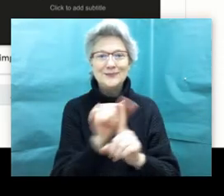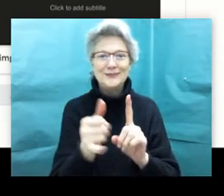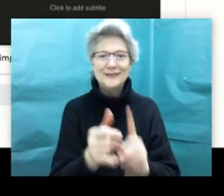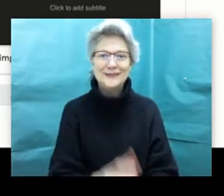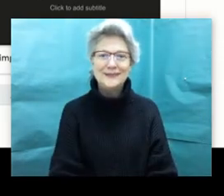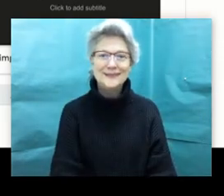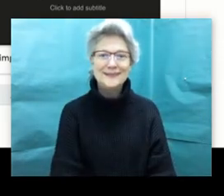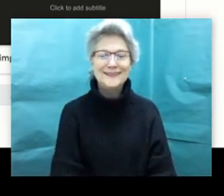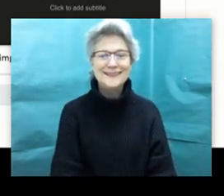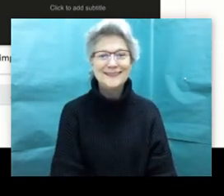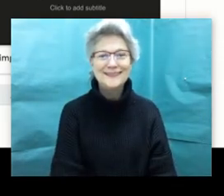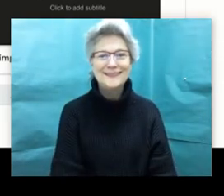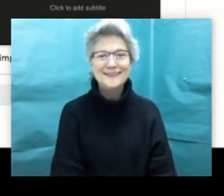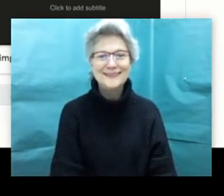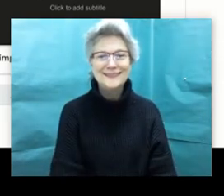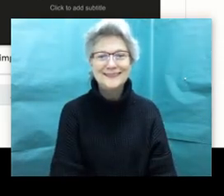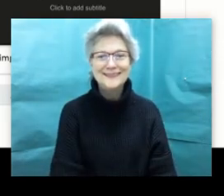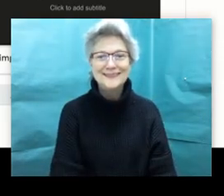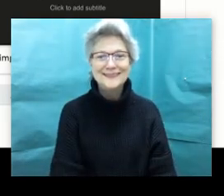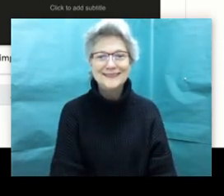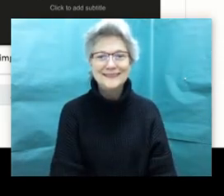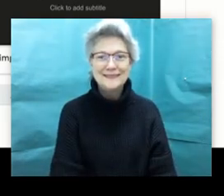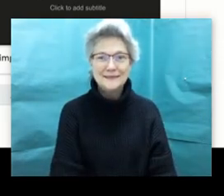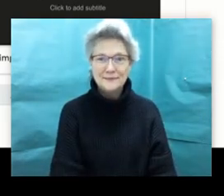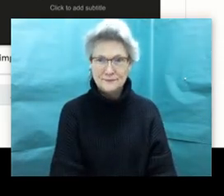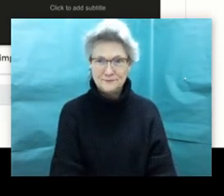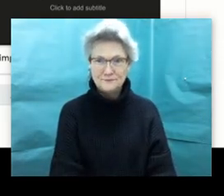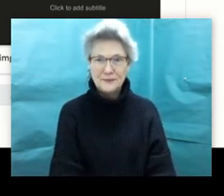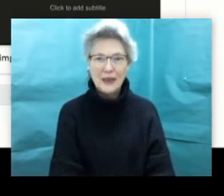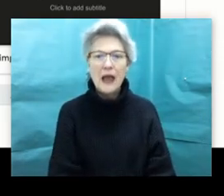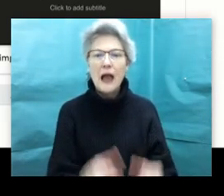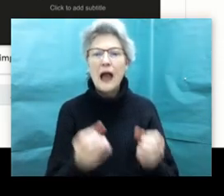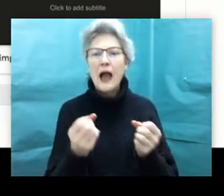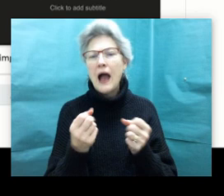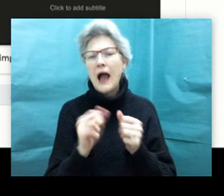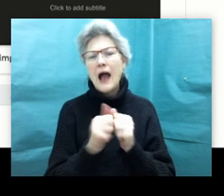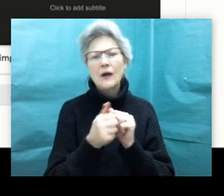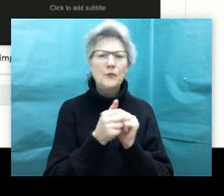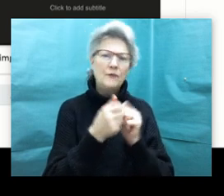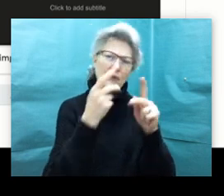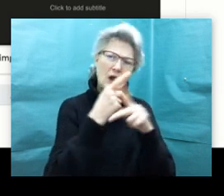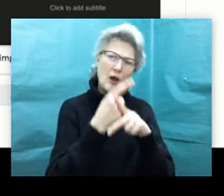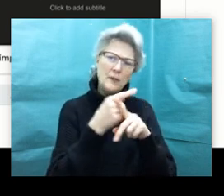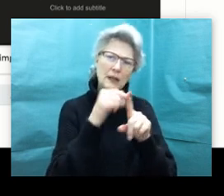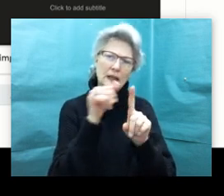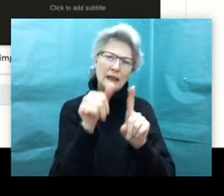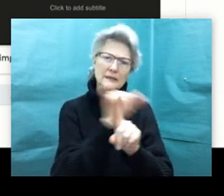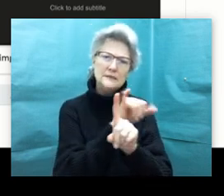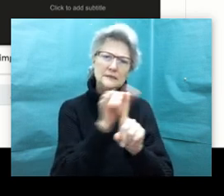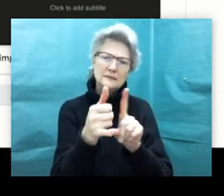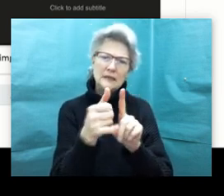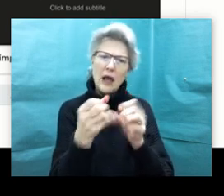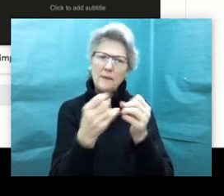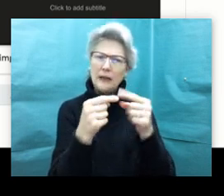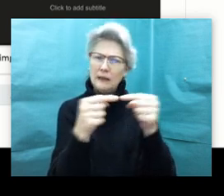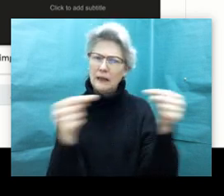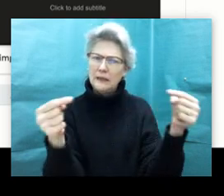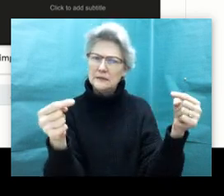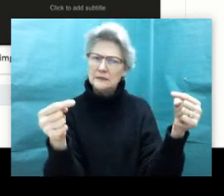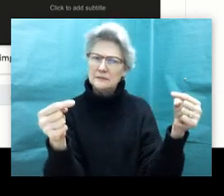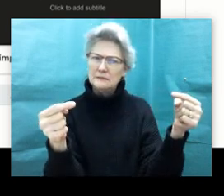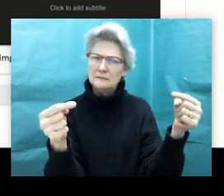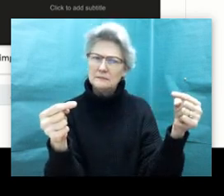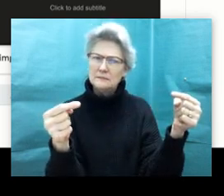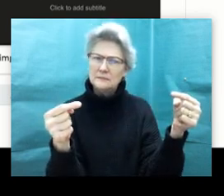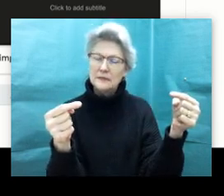Let's move on to these shapes. So how could we figure out how many lines of symmetry these have? Well, the first shape I